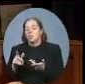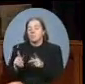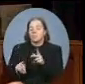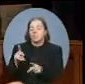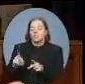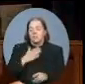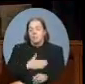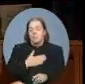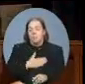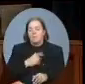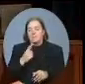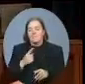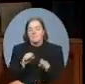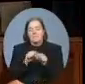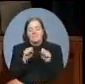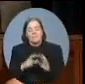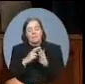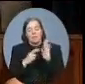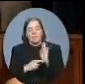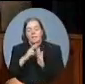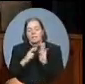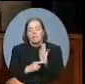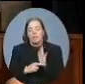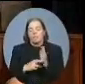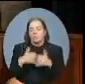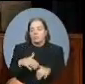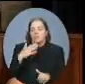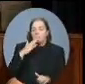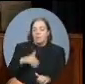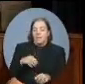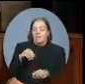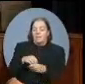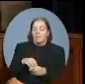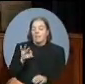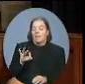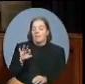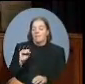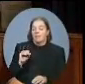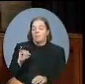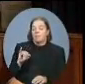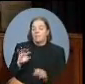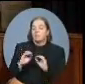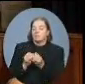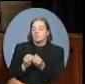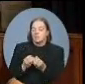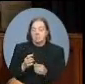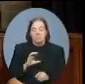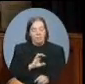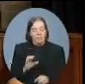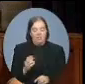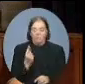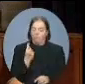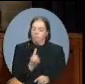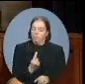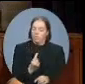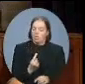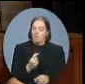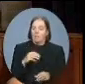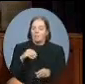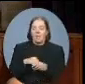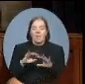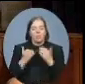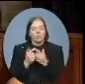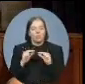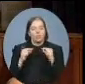In the words of the IMF, Canada is currently the only G7 nation without a common securities regulator, and Canada's investors